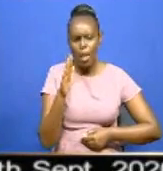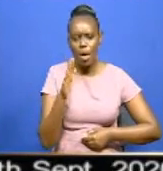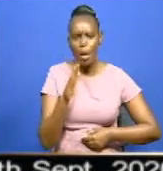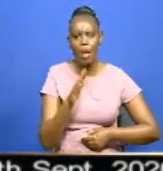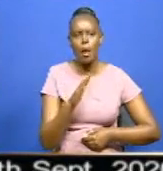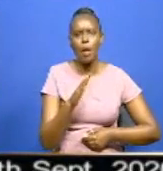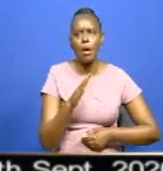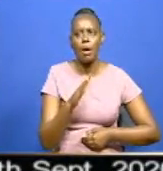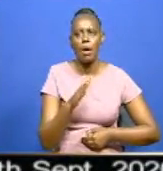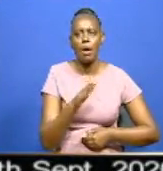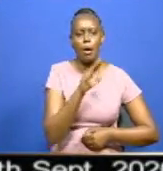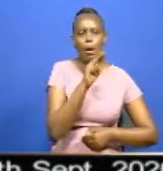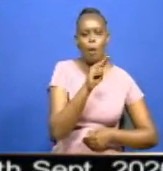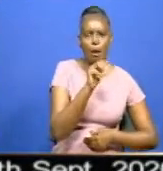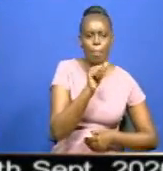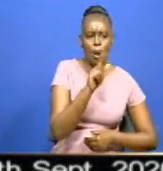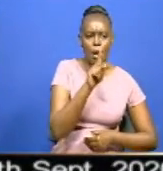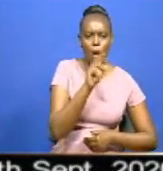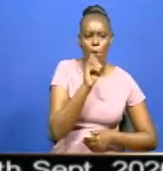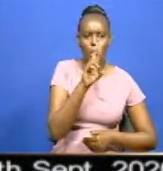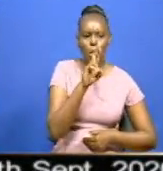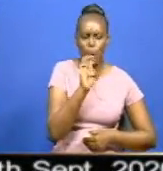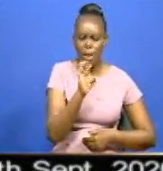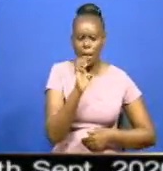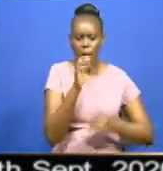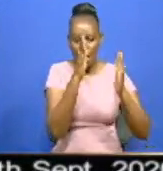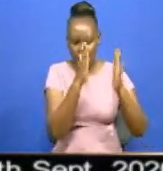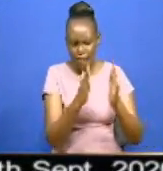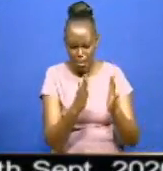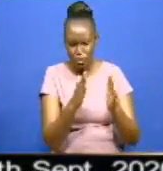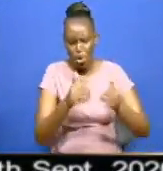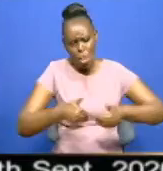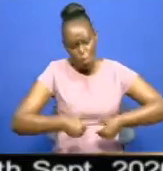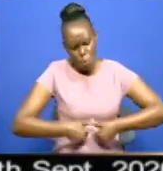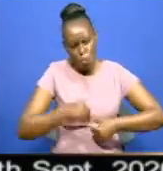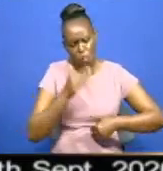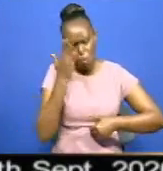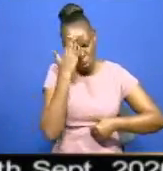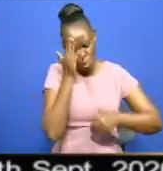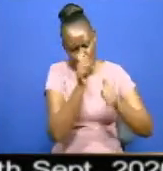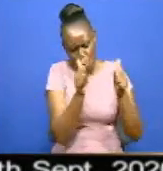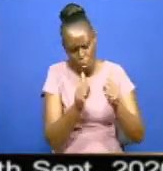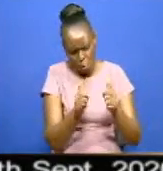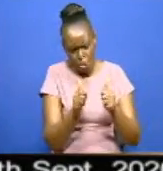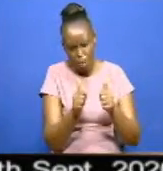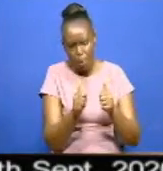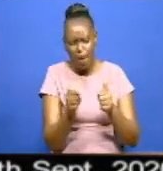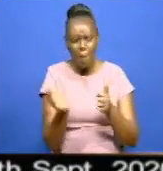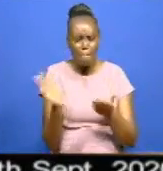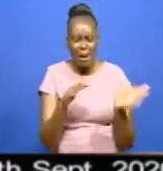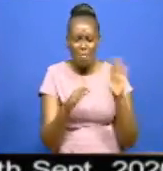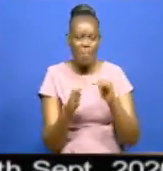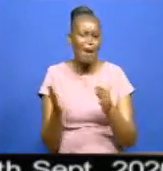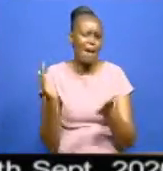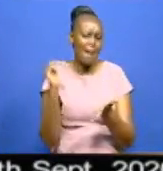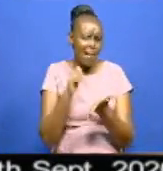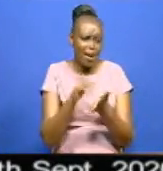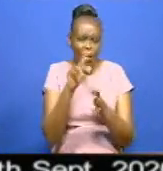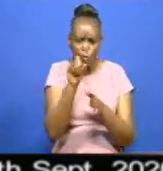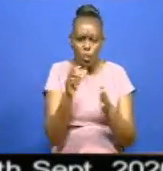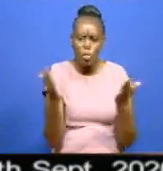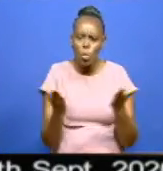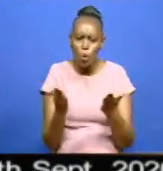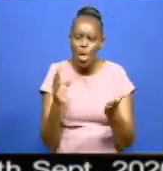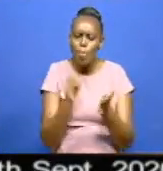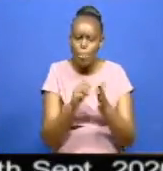Wilson Makore personally. I know him as a young person, Mr. Speaker. And for me, it really brings me back to the question, where do we